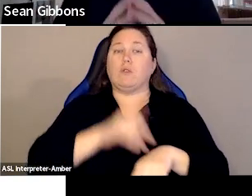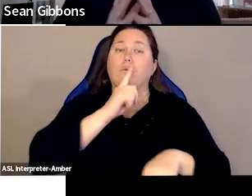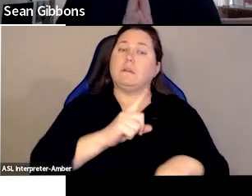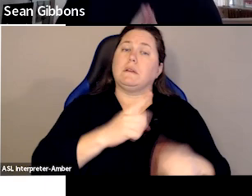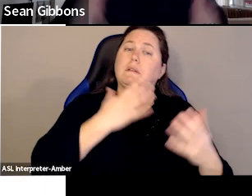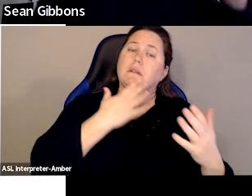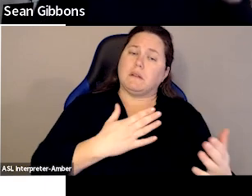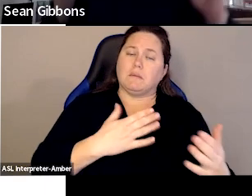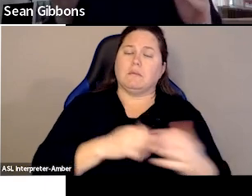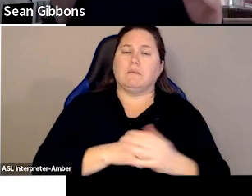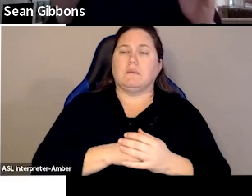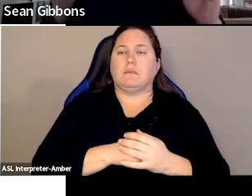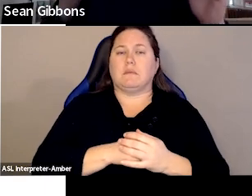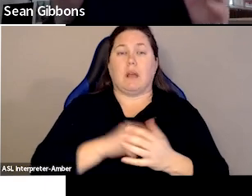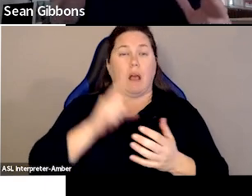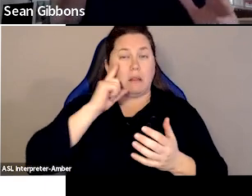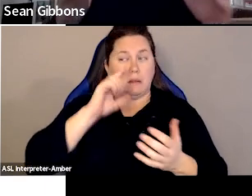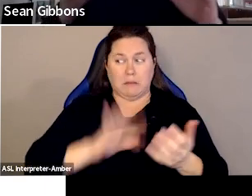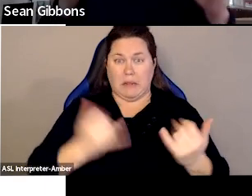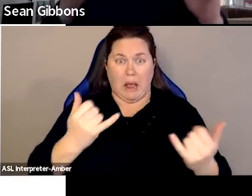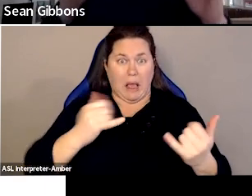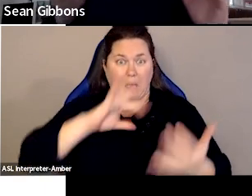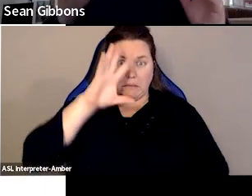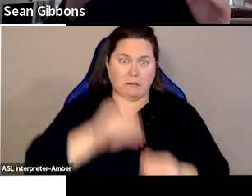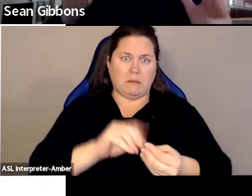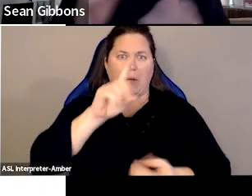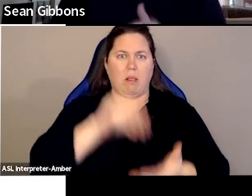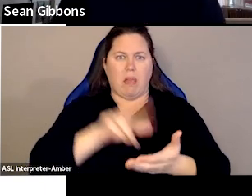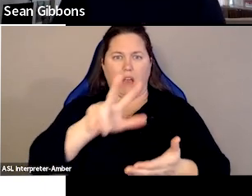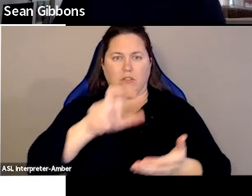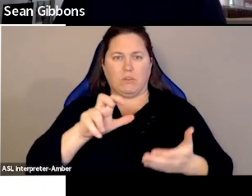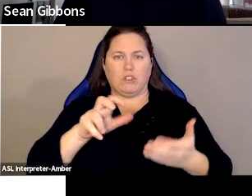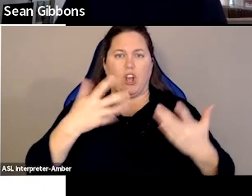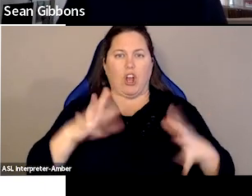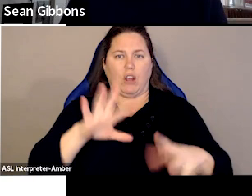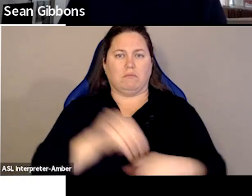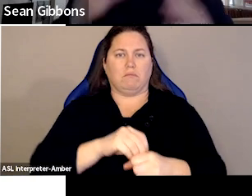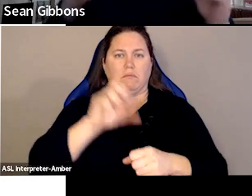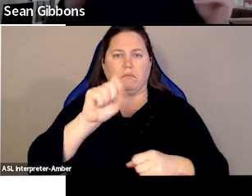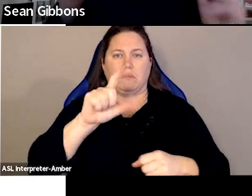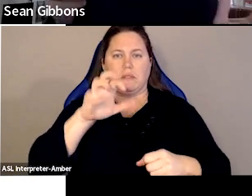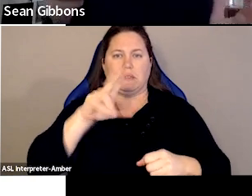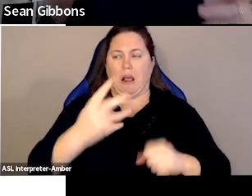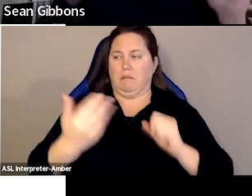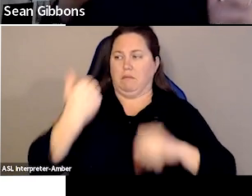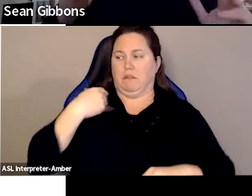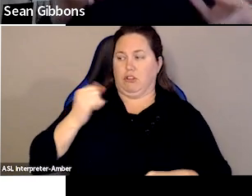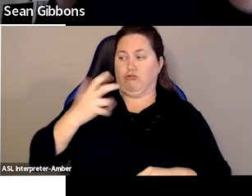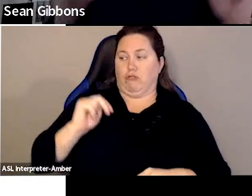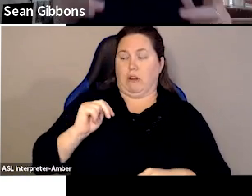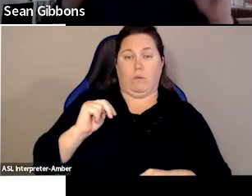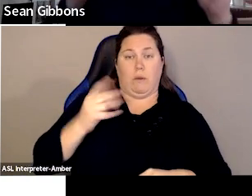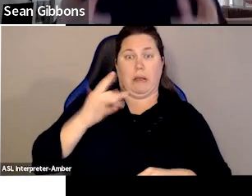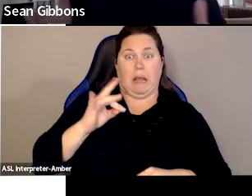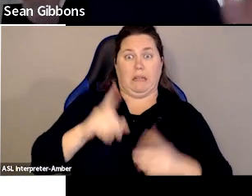anything, I think there's over 1,300 of us now who are in this network Slack that we launched back on January 18th. So about 6 weeks in, what we've seen